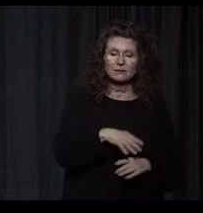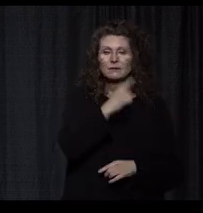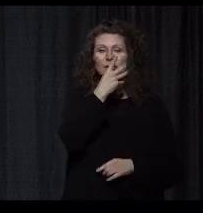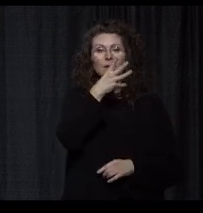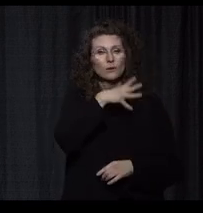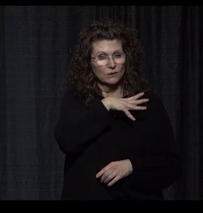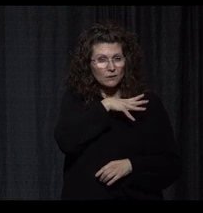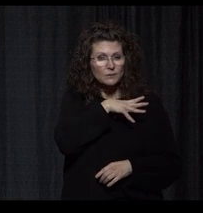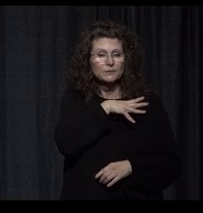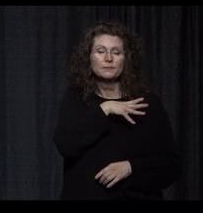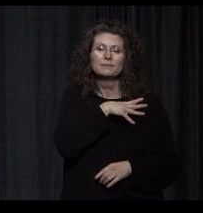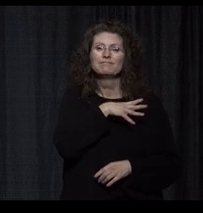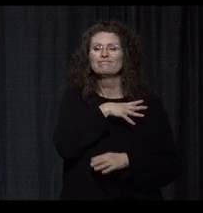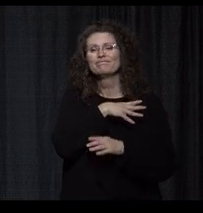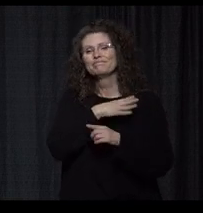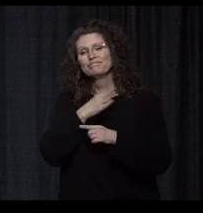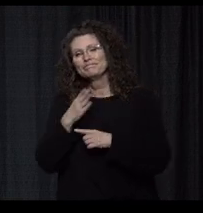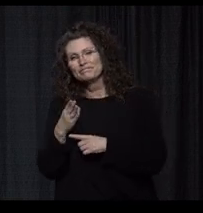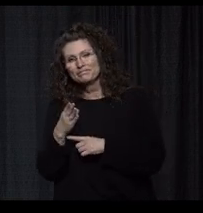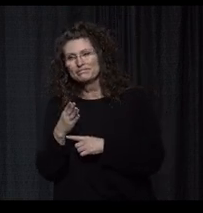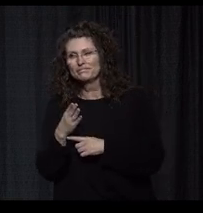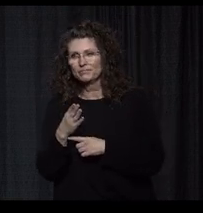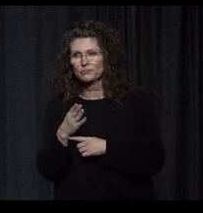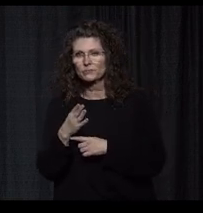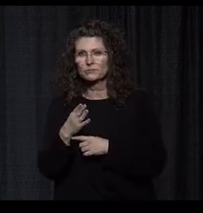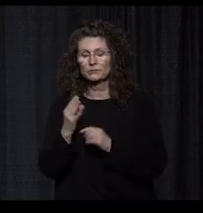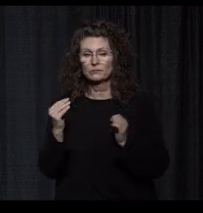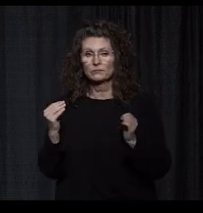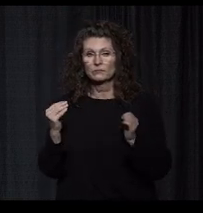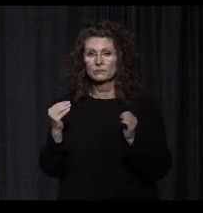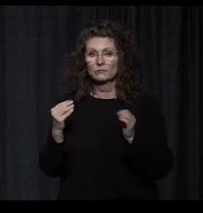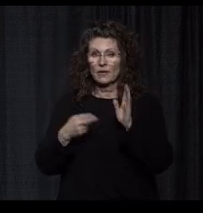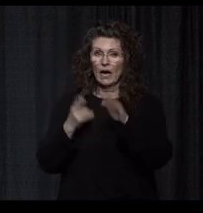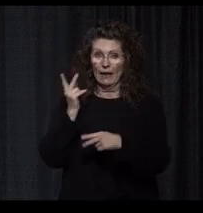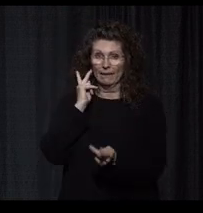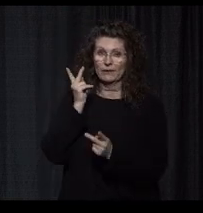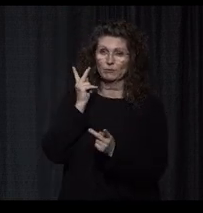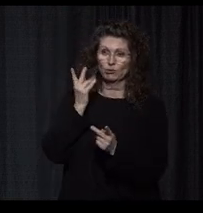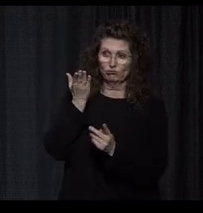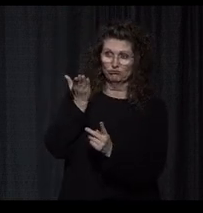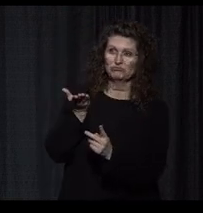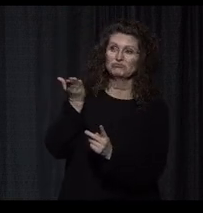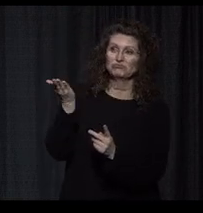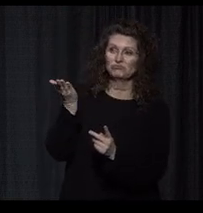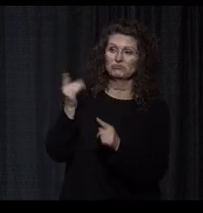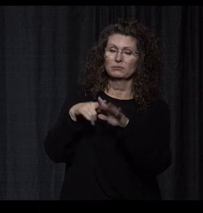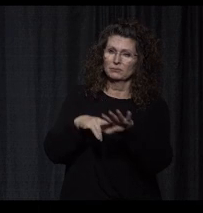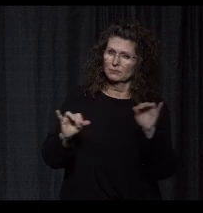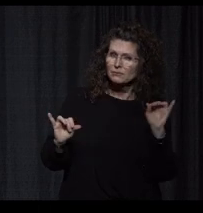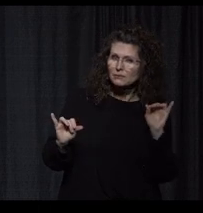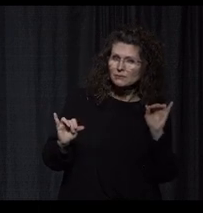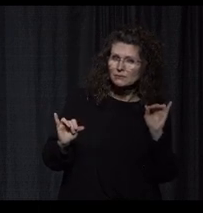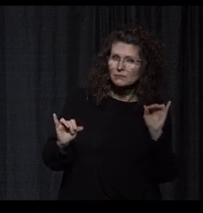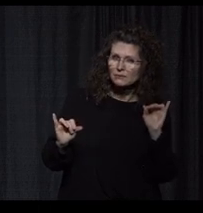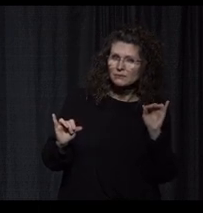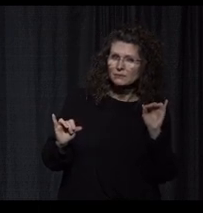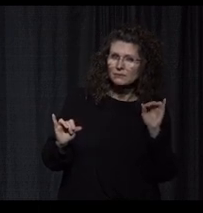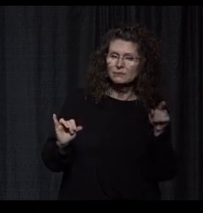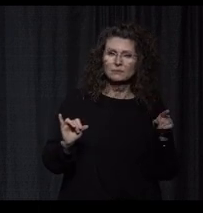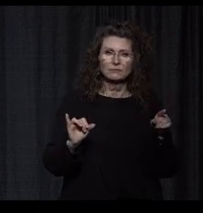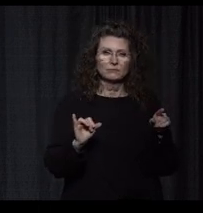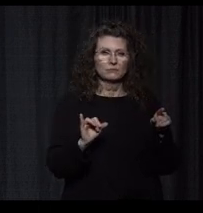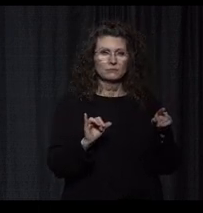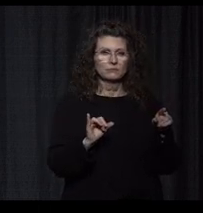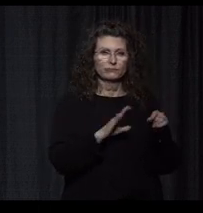have, on one hand, always been highly visible, and so on the other hand, have been